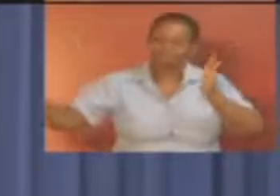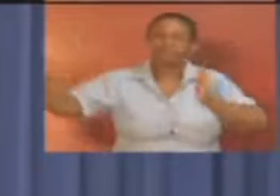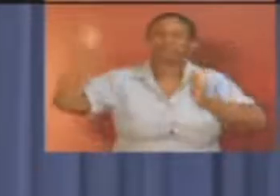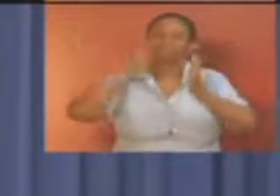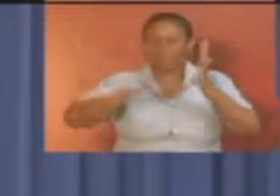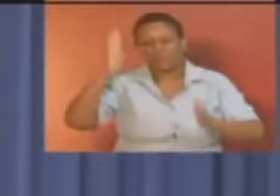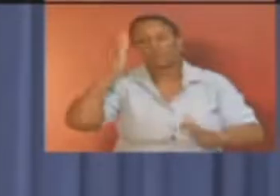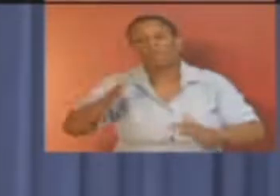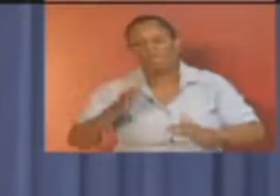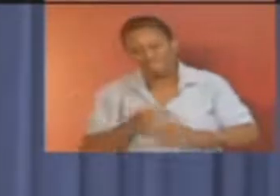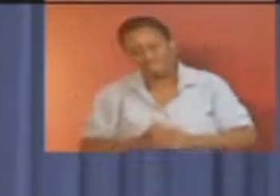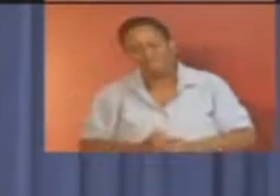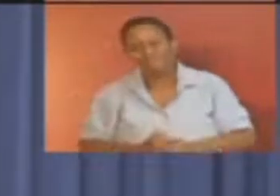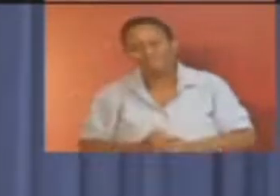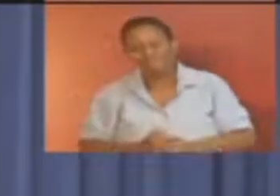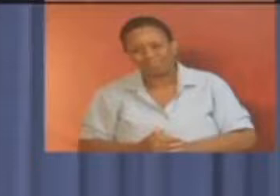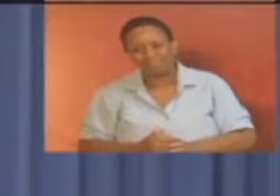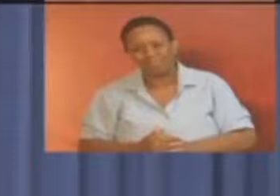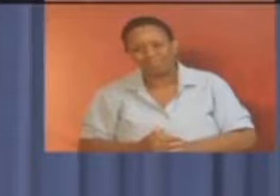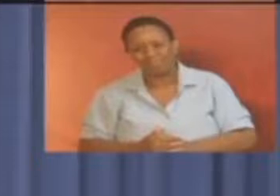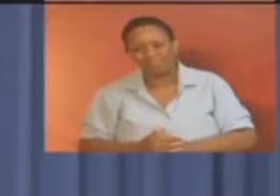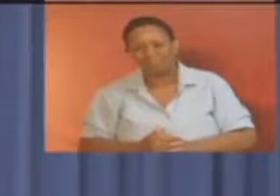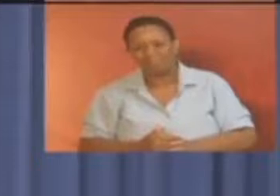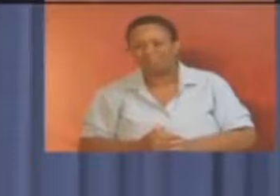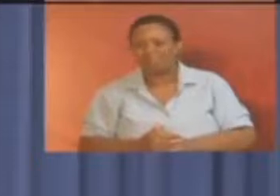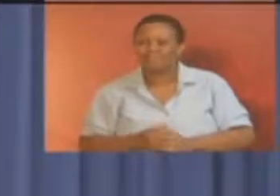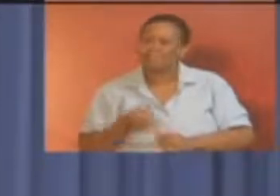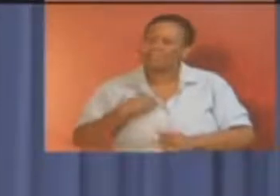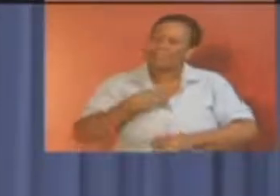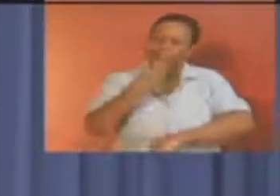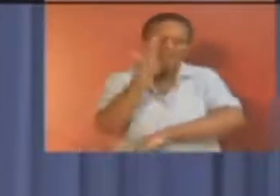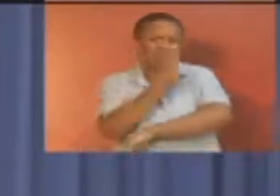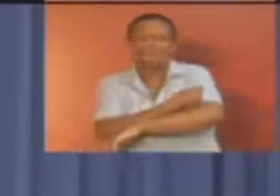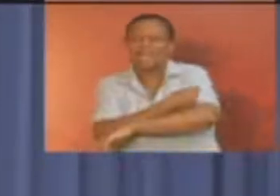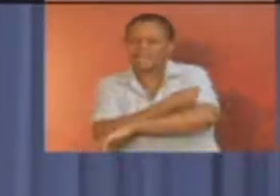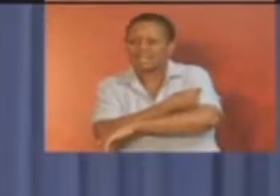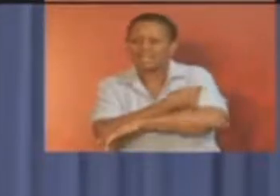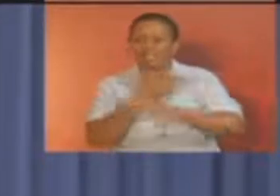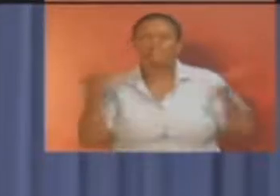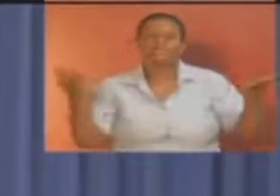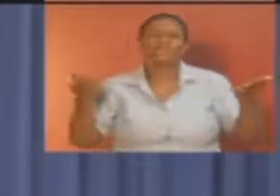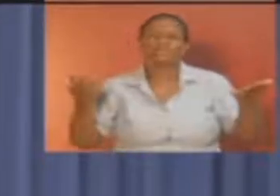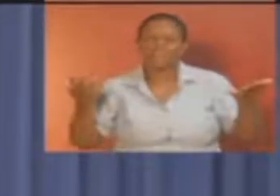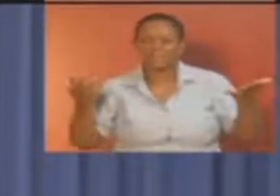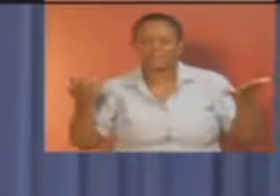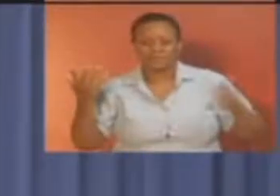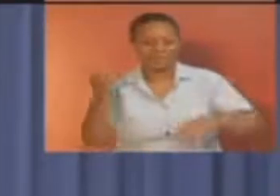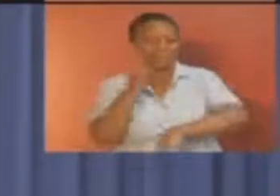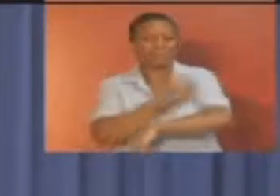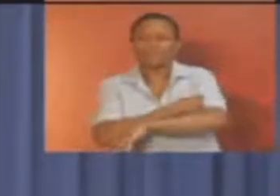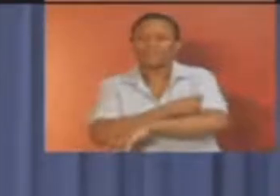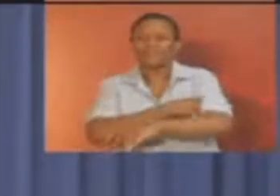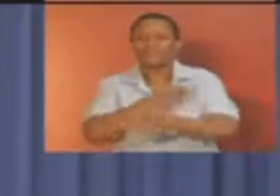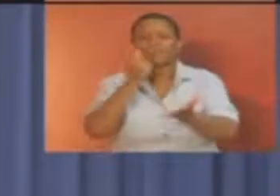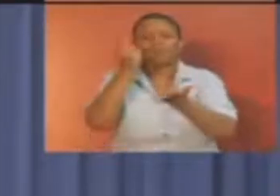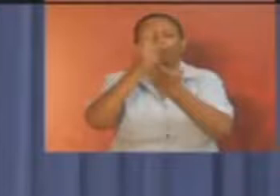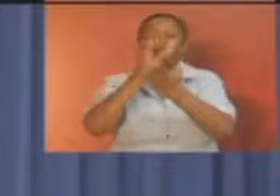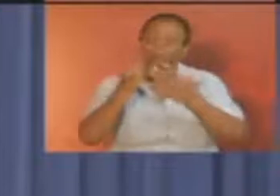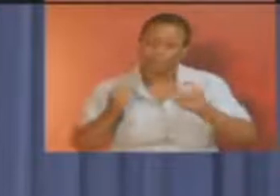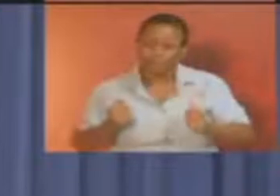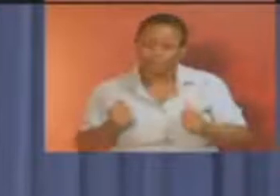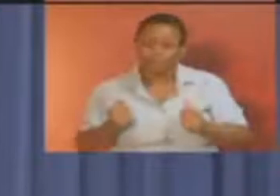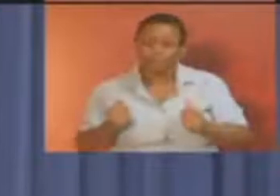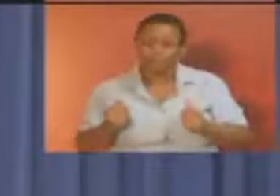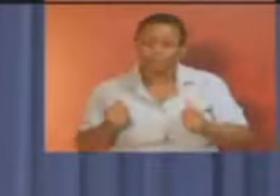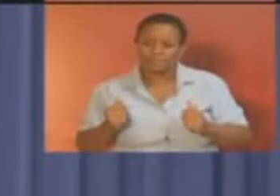the only thing we could vaccinate you with is an approved vaccine And that approval for Trinidad and Tobago